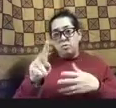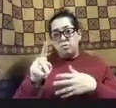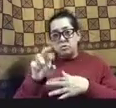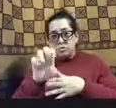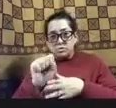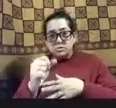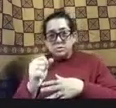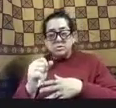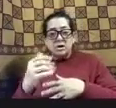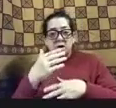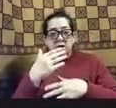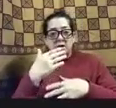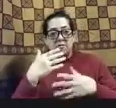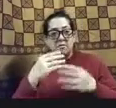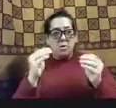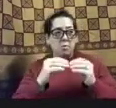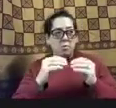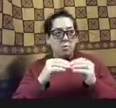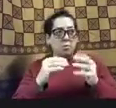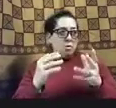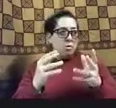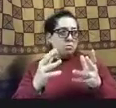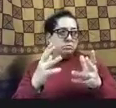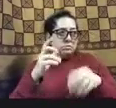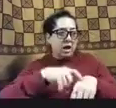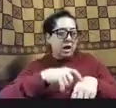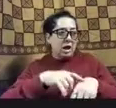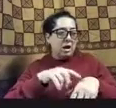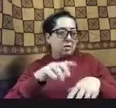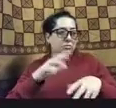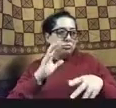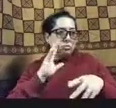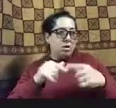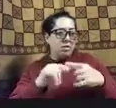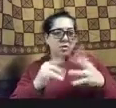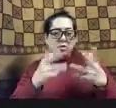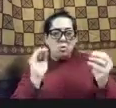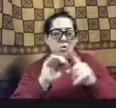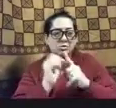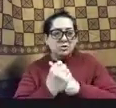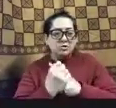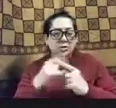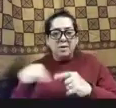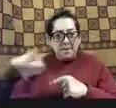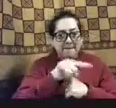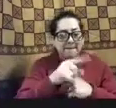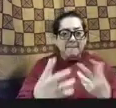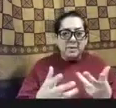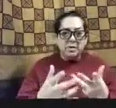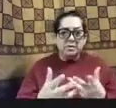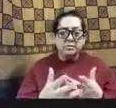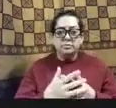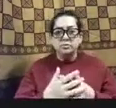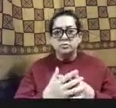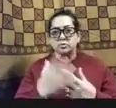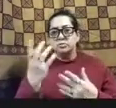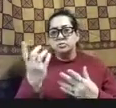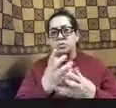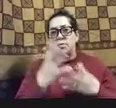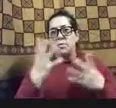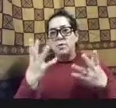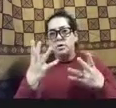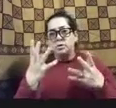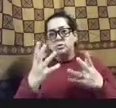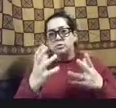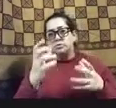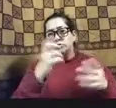greater voice in what that looks like, because nobody knows the situation better than they do. And so much, again,